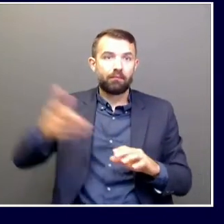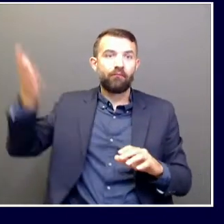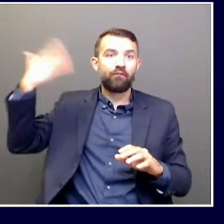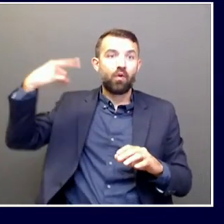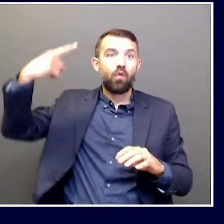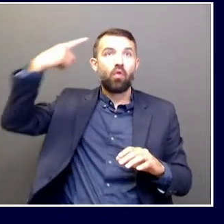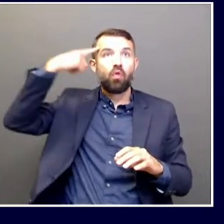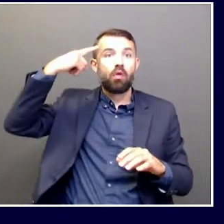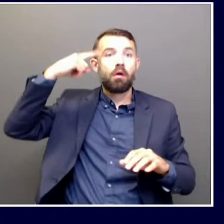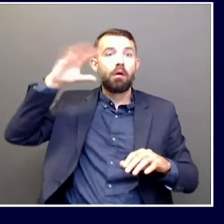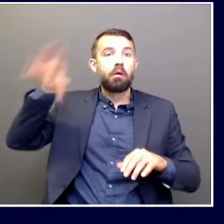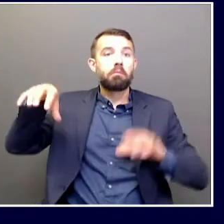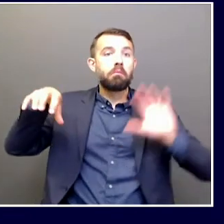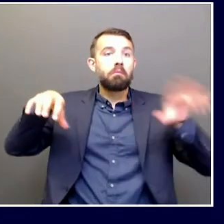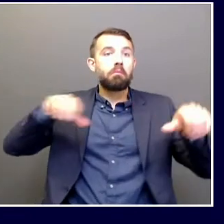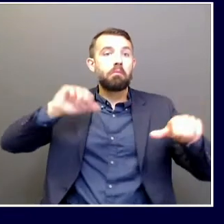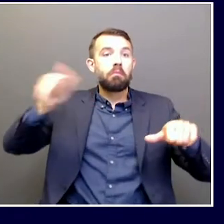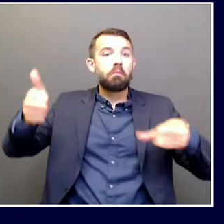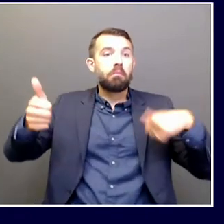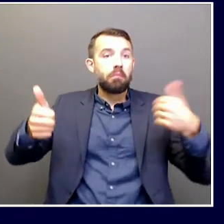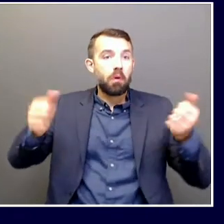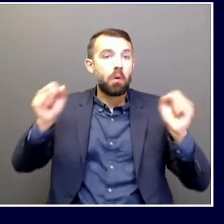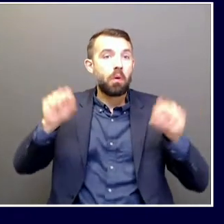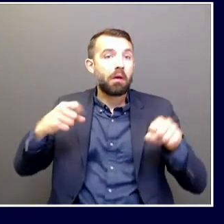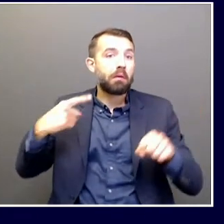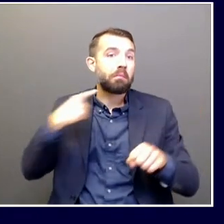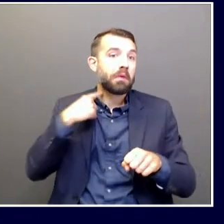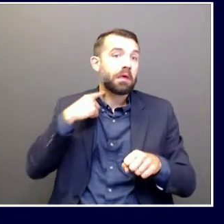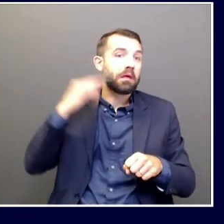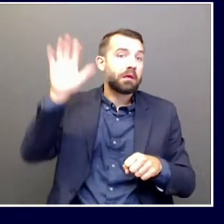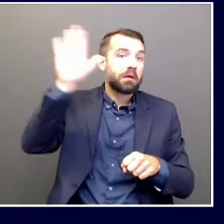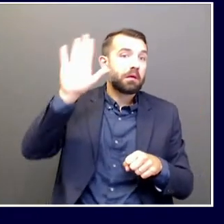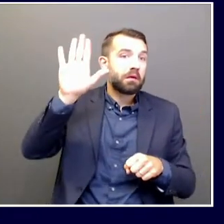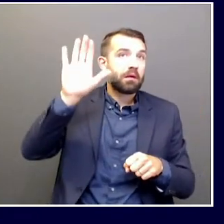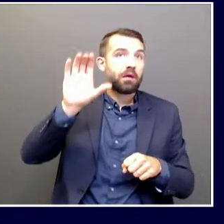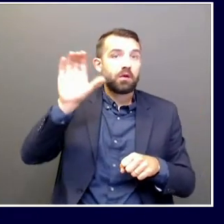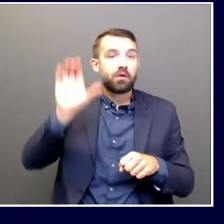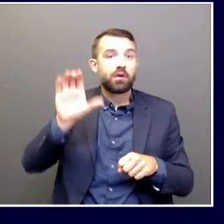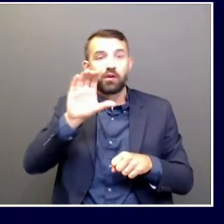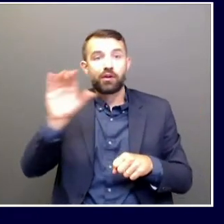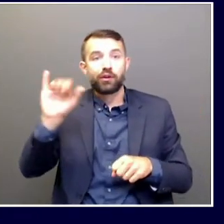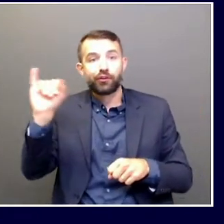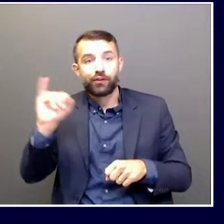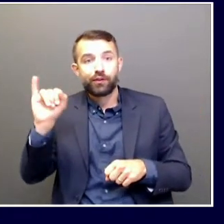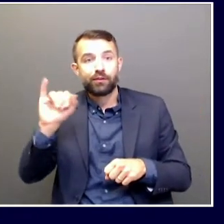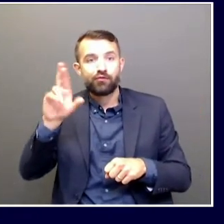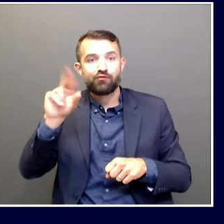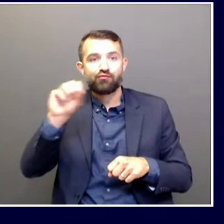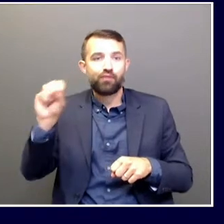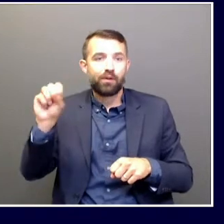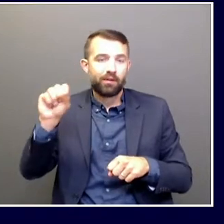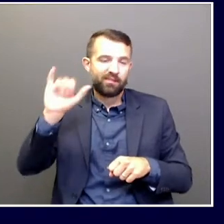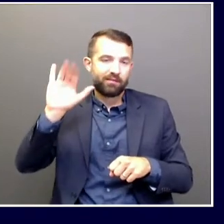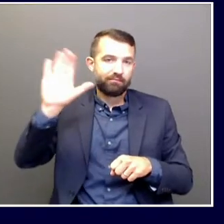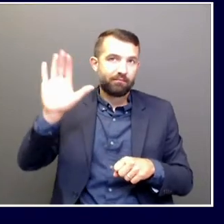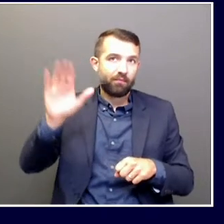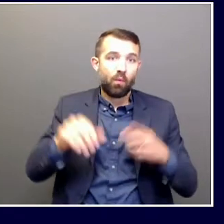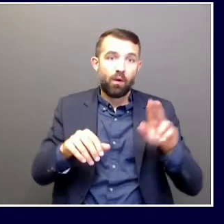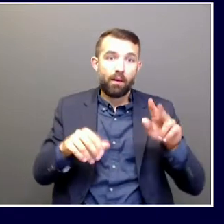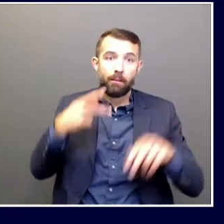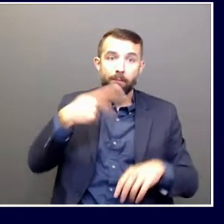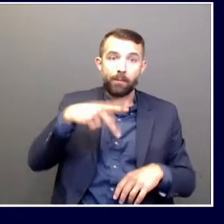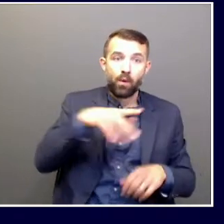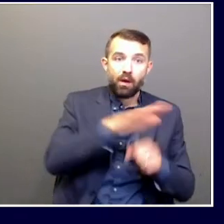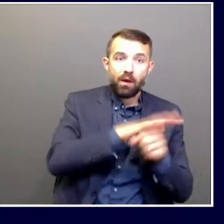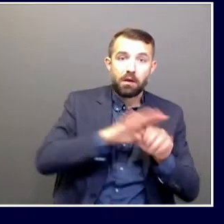in Bangor, I believe the Cross Insurance Center was a planned location. So just if that's being considered, and if so, where? Sure.